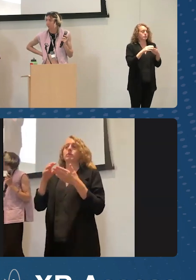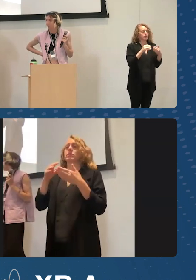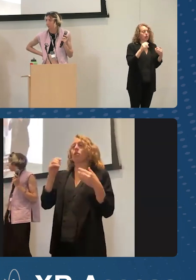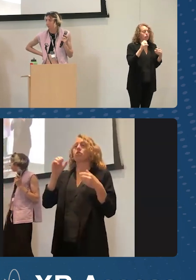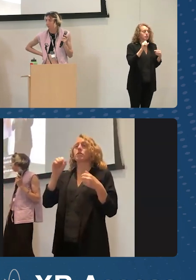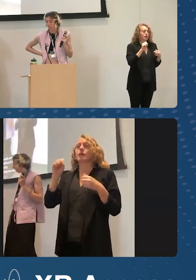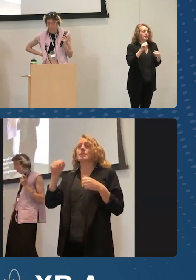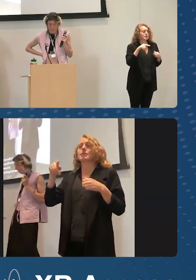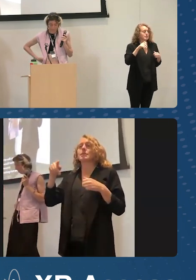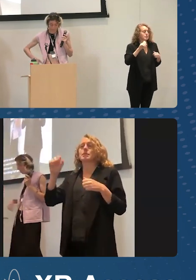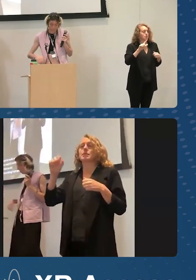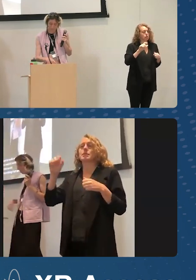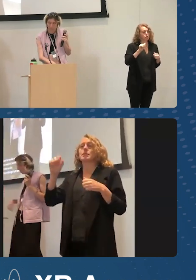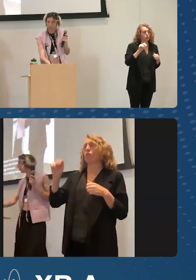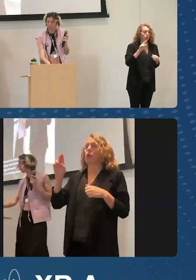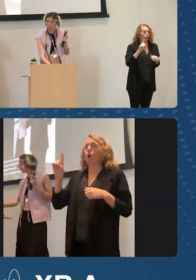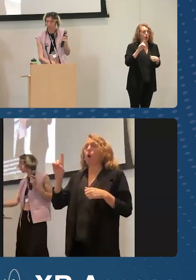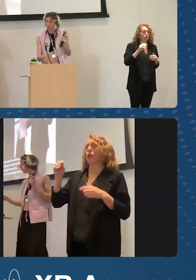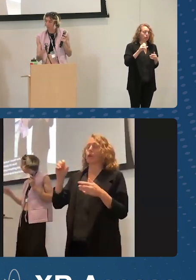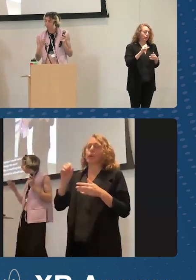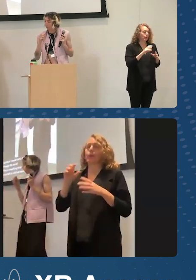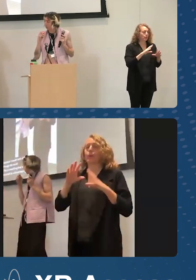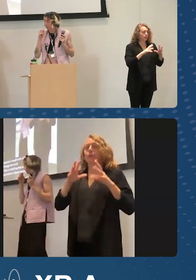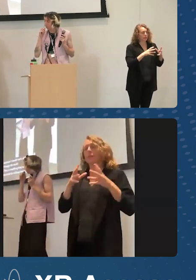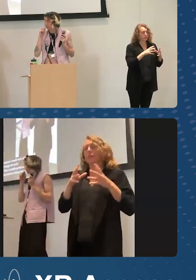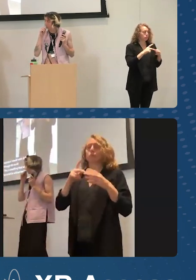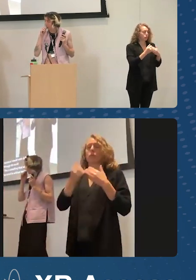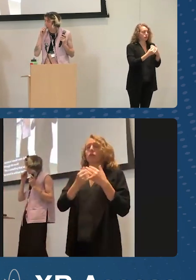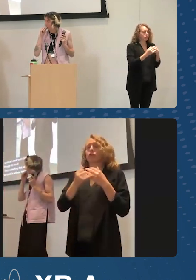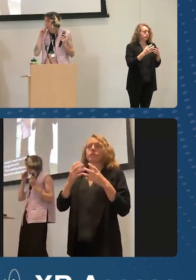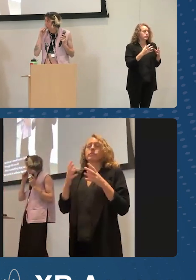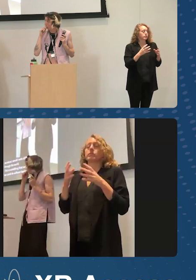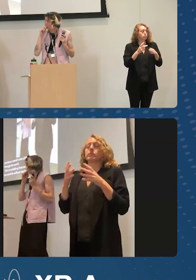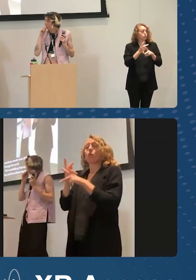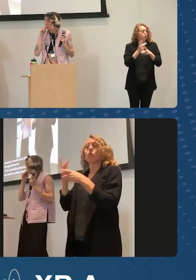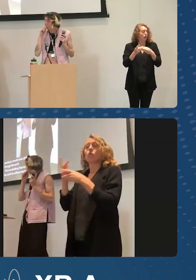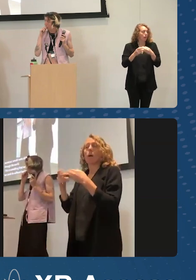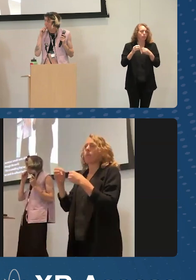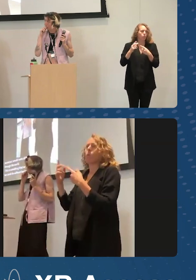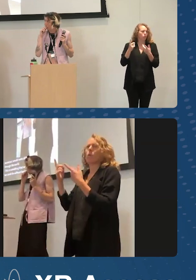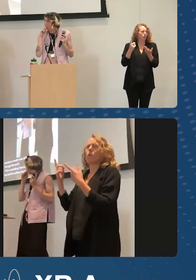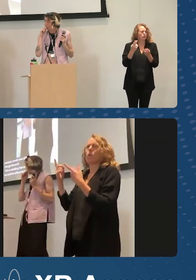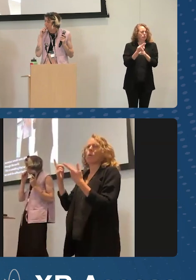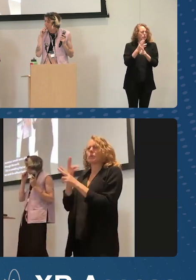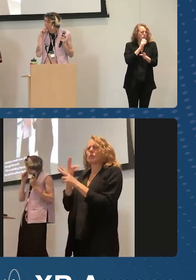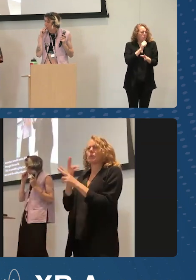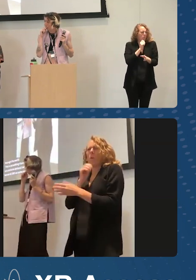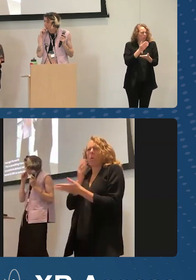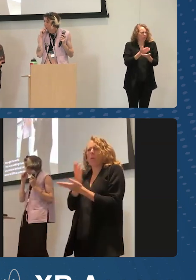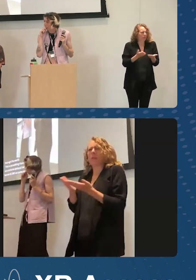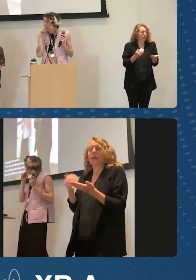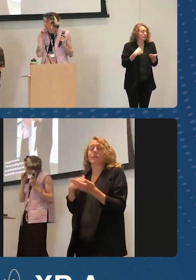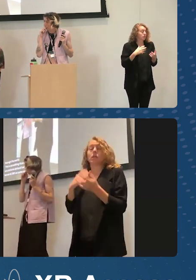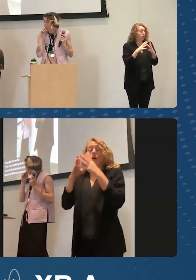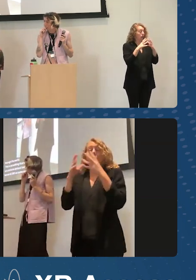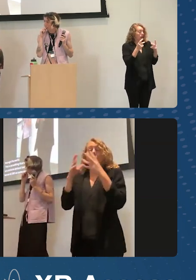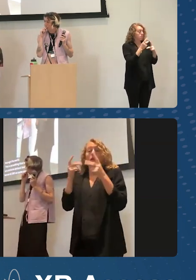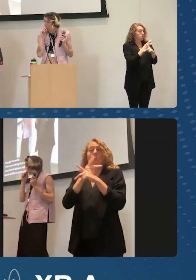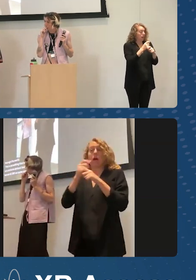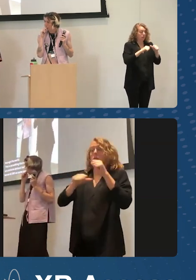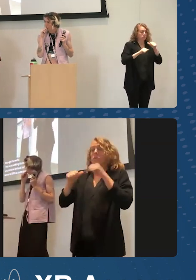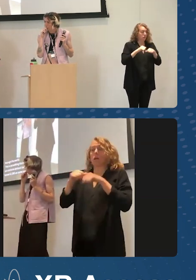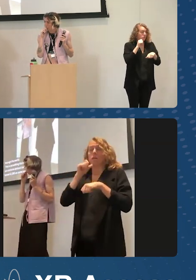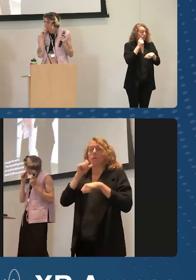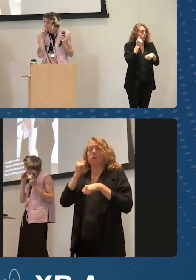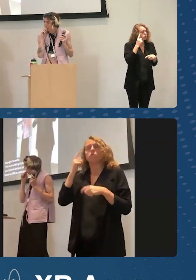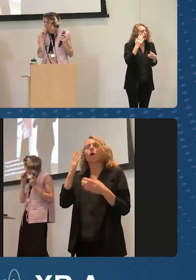or, use some archaic stuff in a whole bunch of like math and science that I don't understand, even though I know how